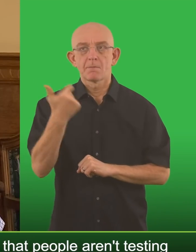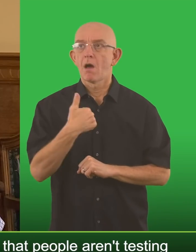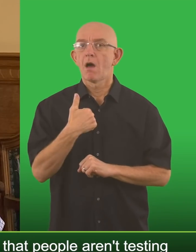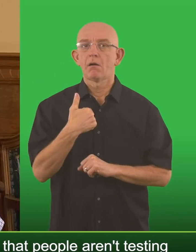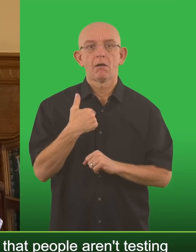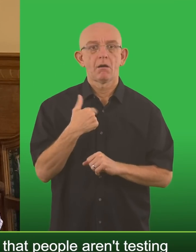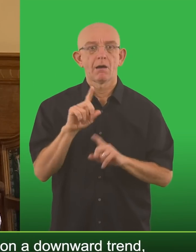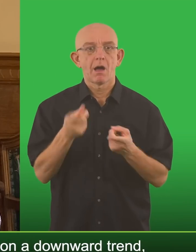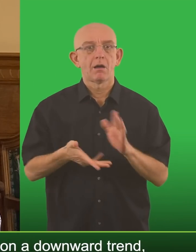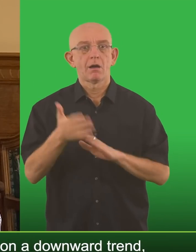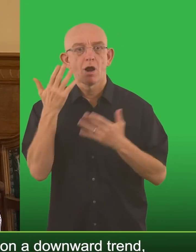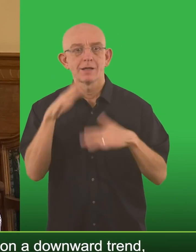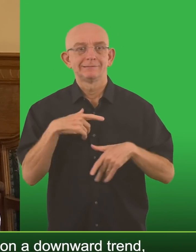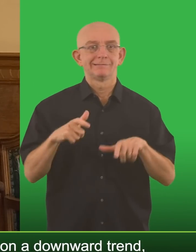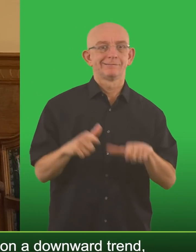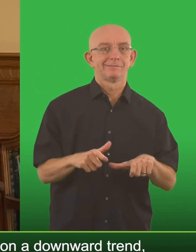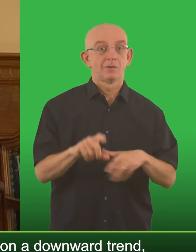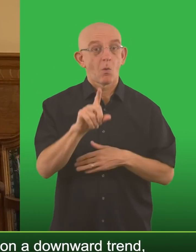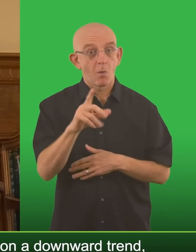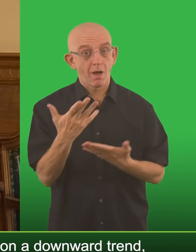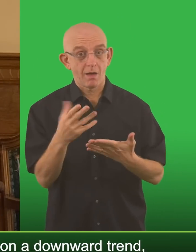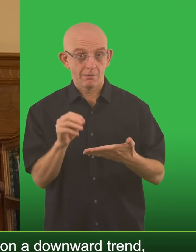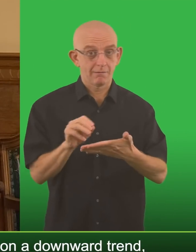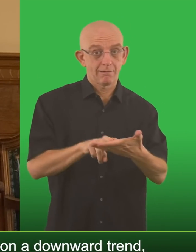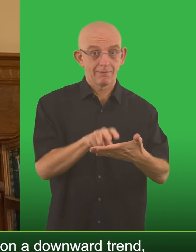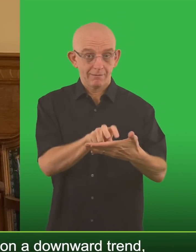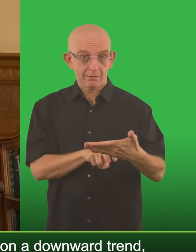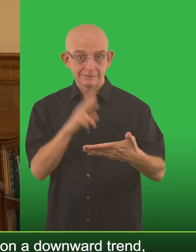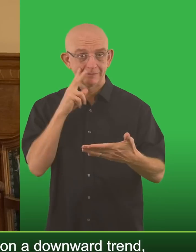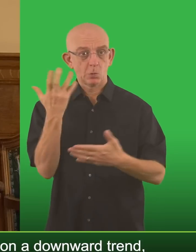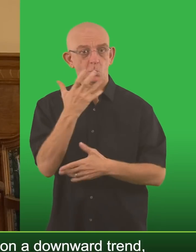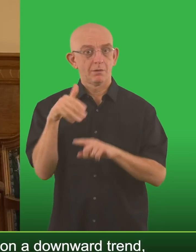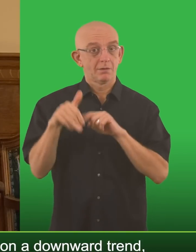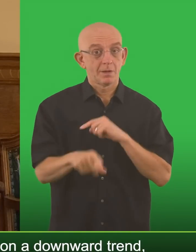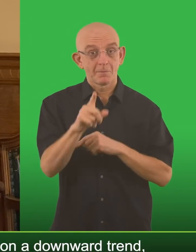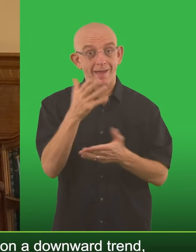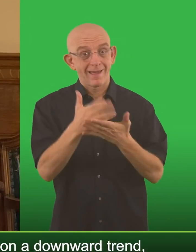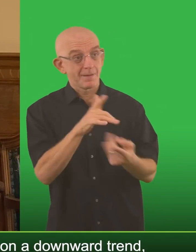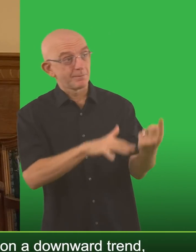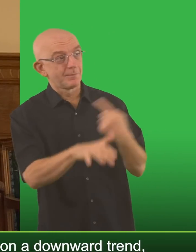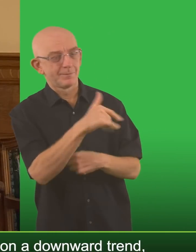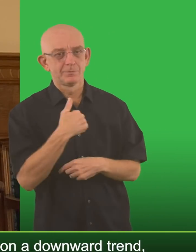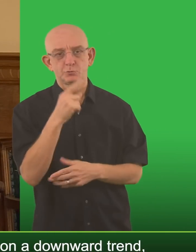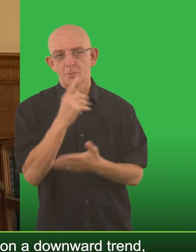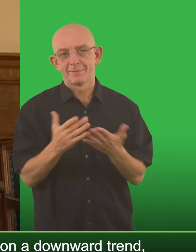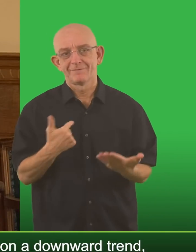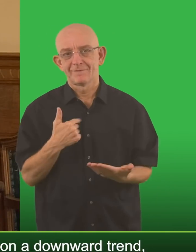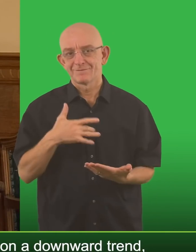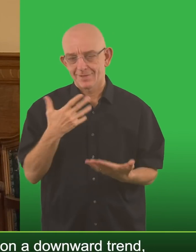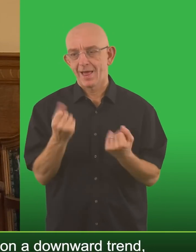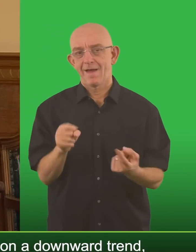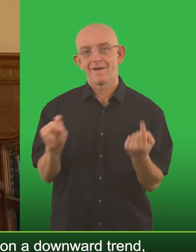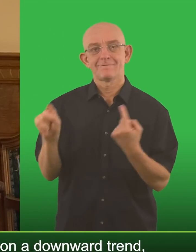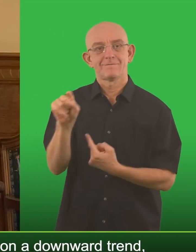their summer holidays in isolation. So I think whilst the recorded testing, the recorded case data is on a downward trend,